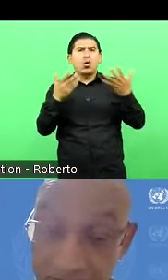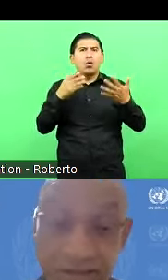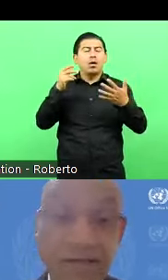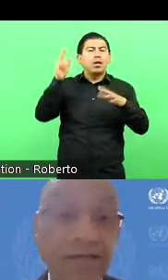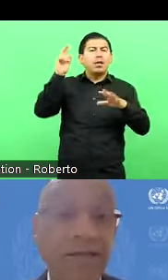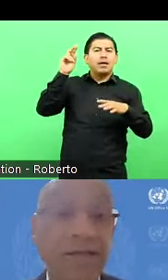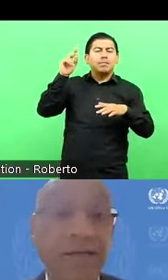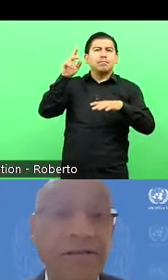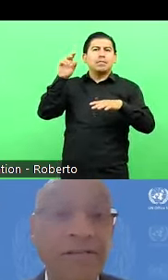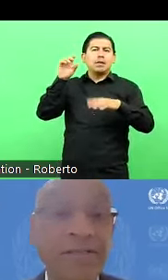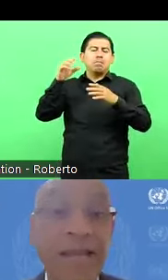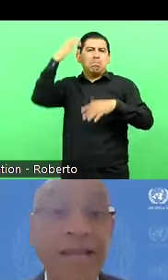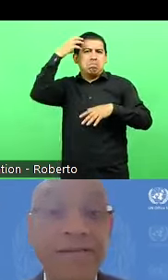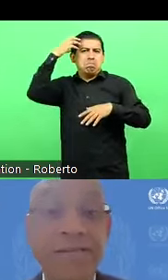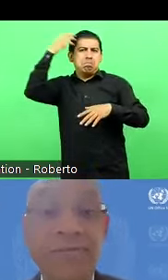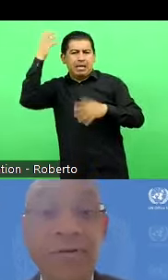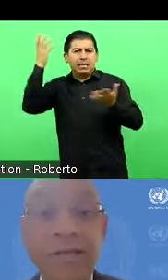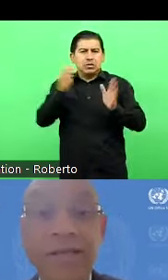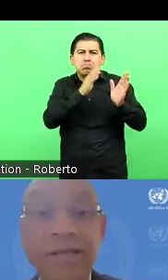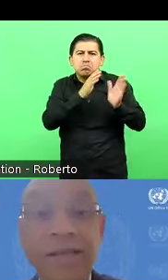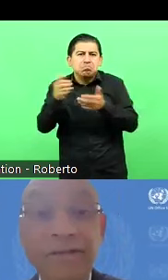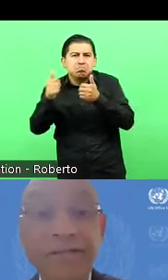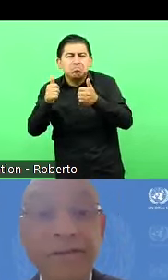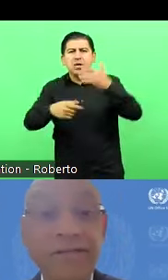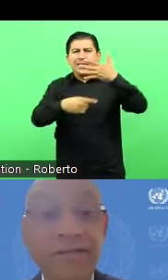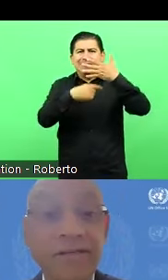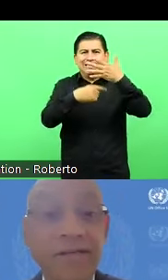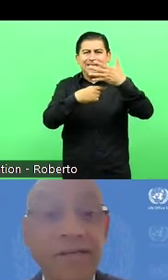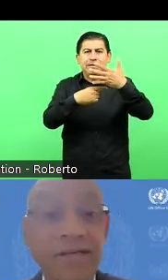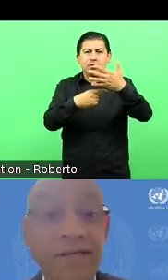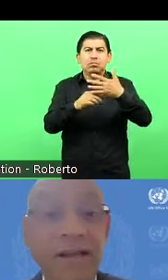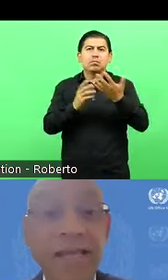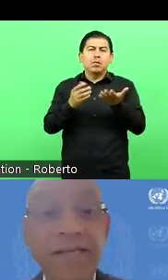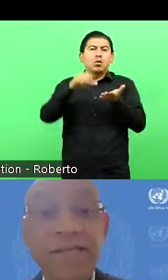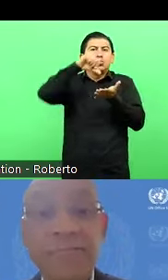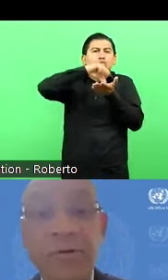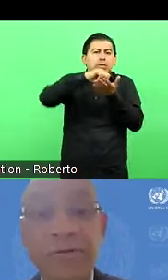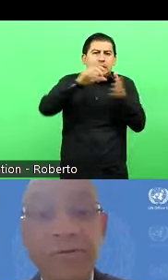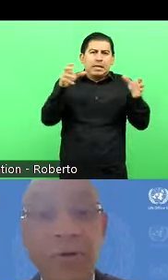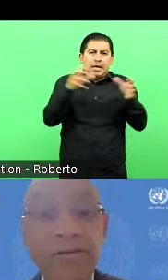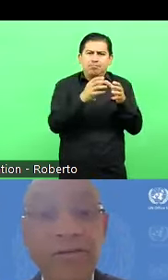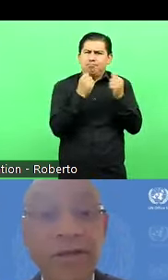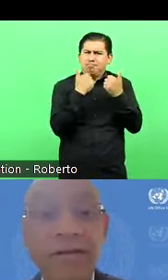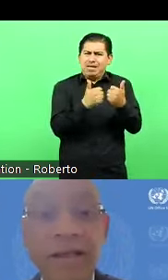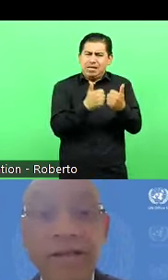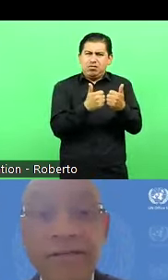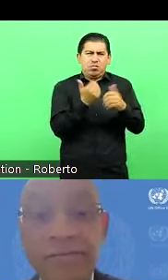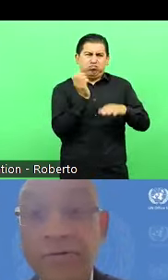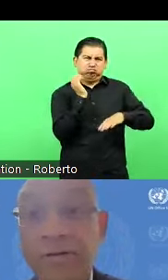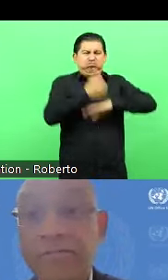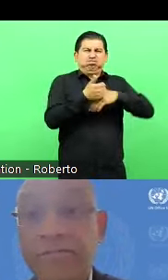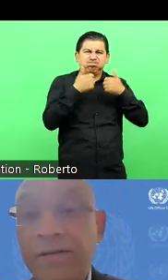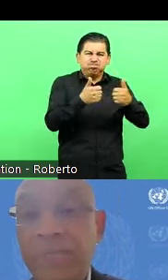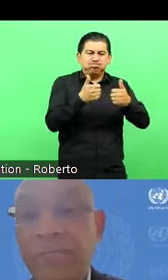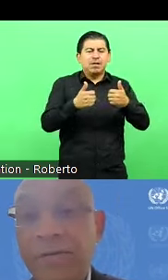capacity. Eight is for the infrastructure. 9 is about response, and 10 is